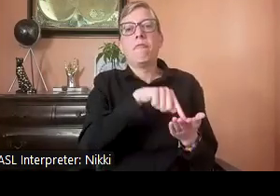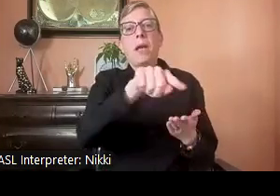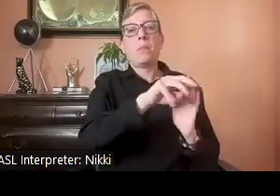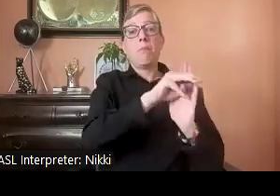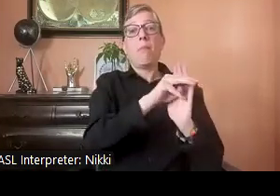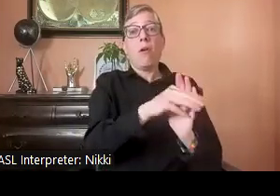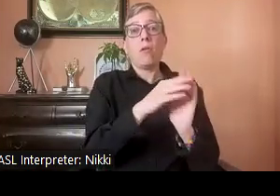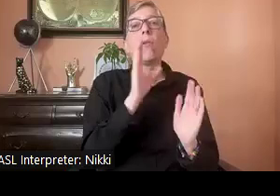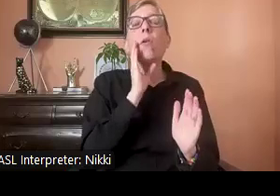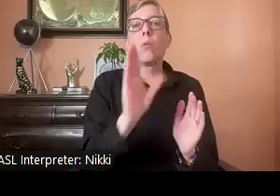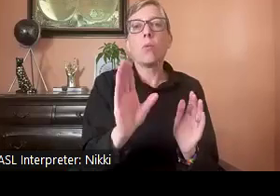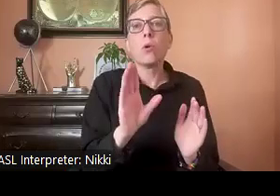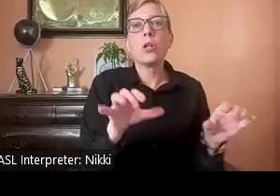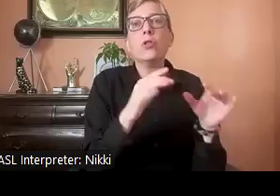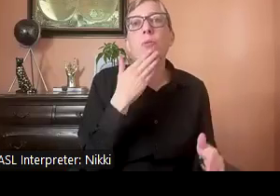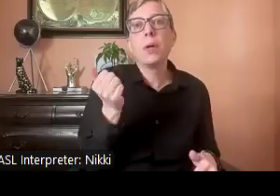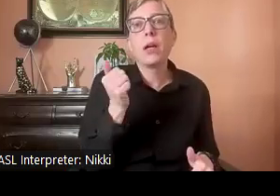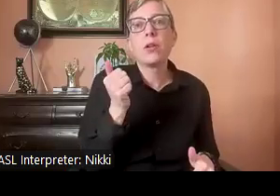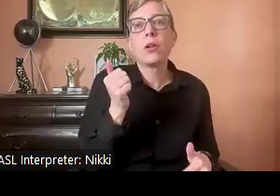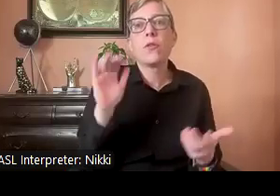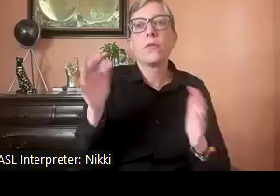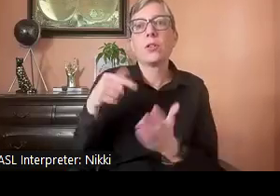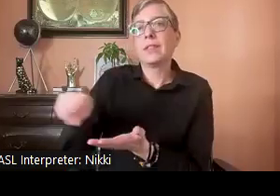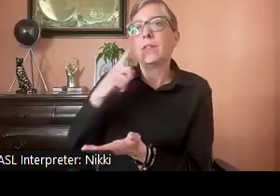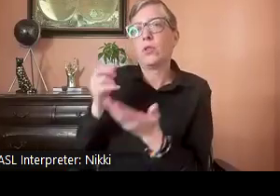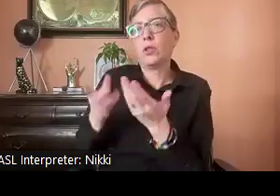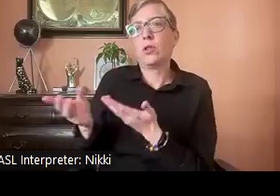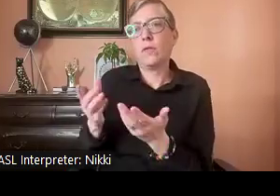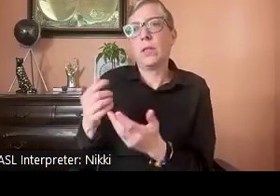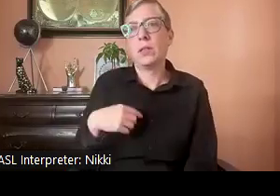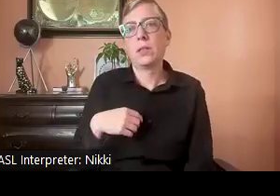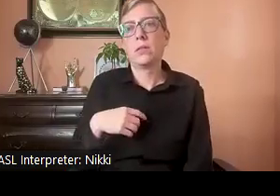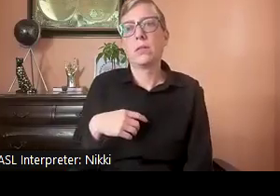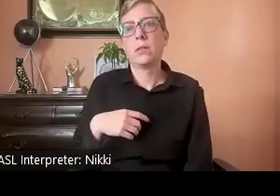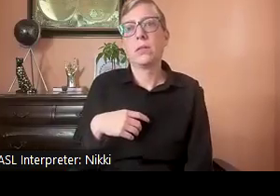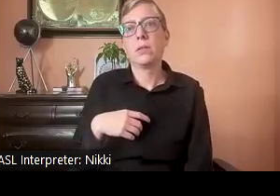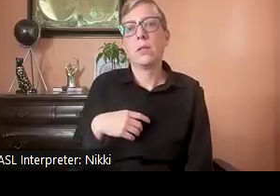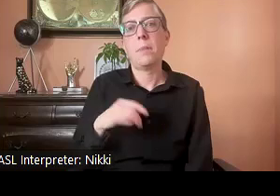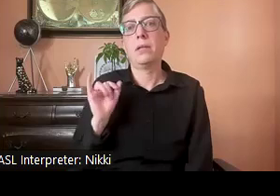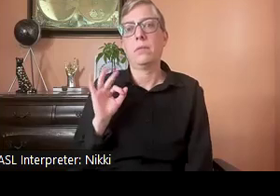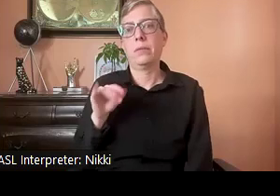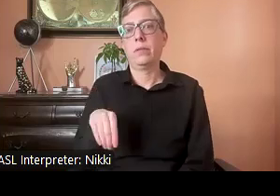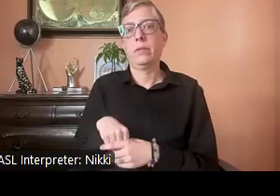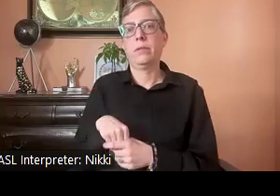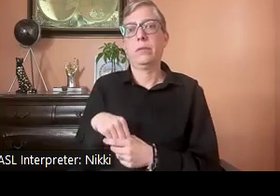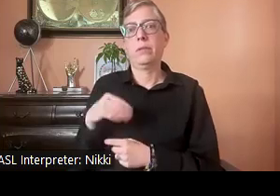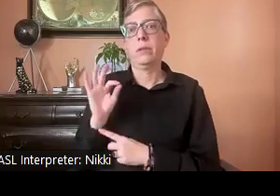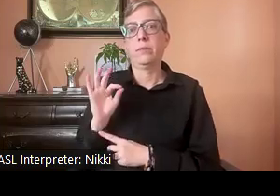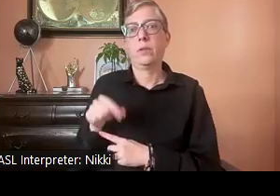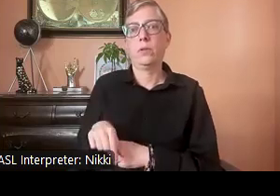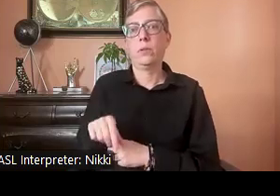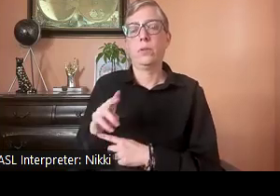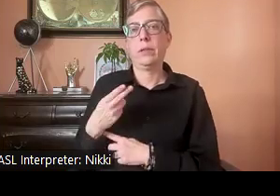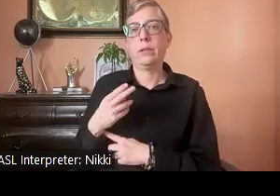work, versus in a fee-for-service, I think you can break even, unless you're an FQHC. So if I